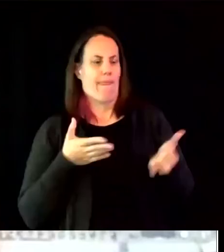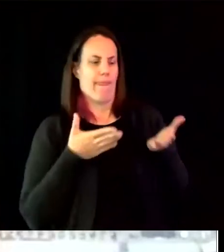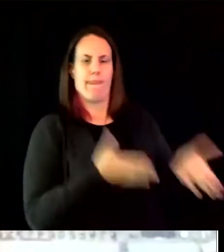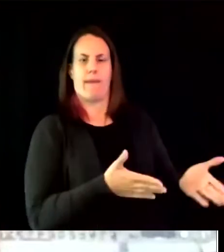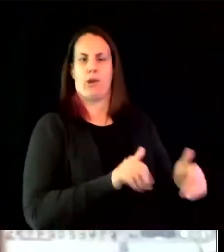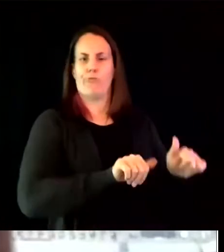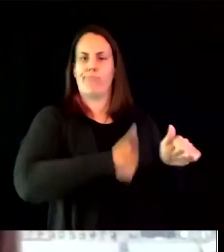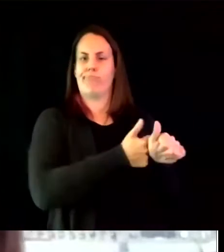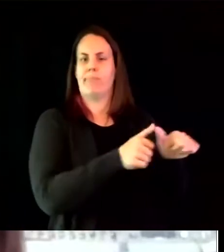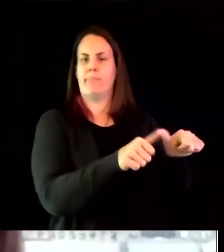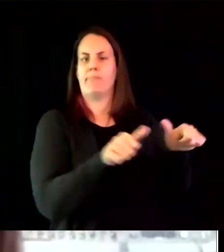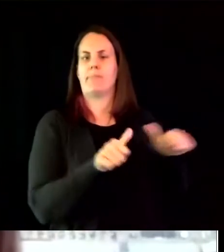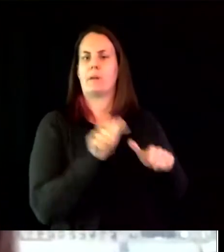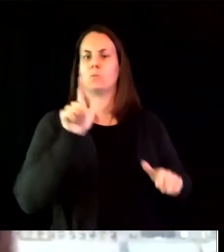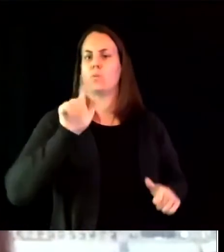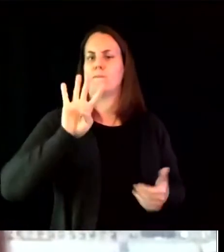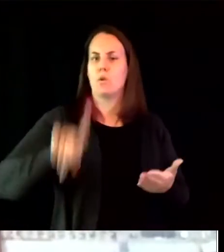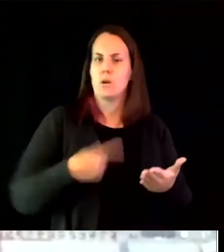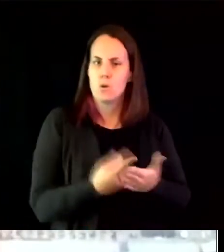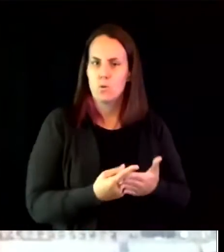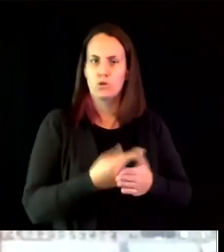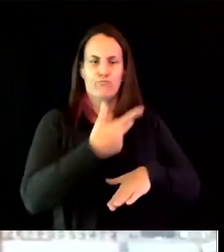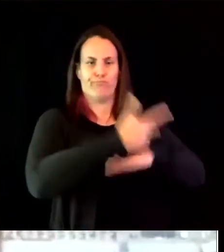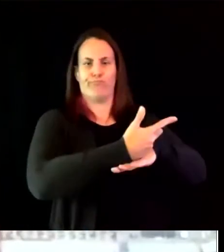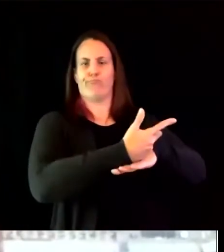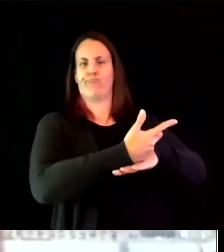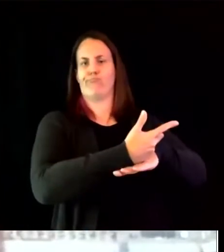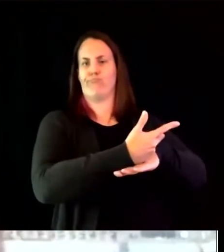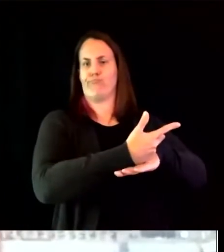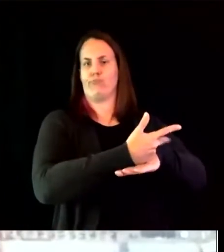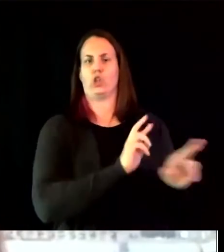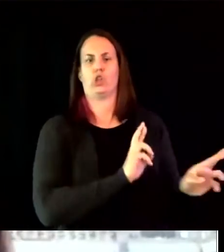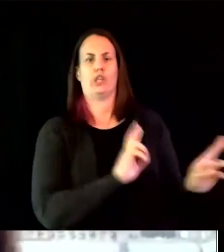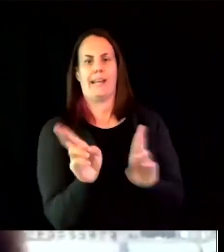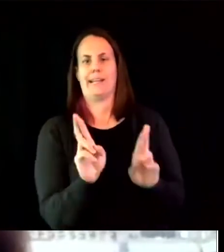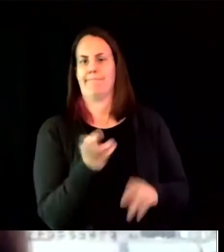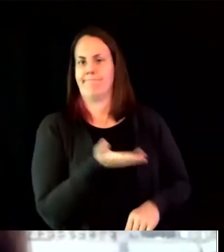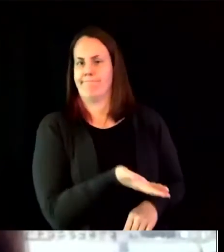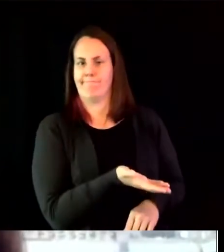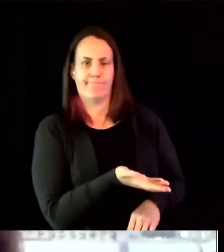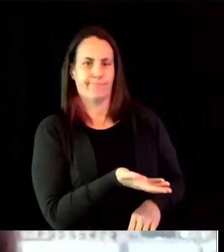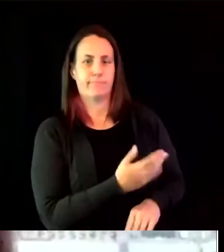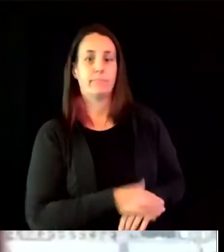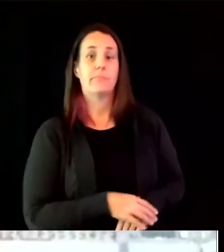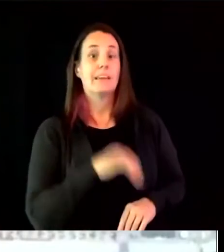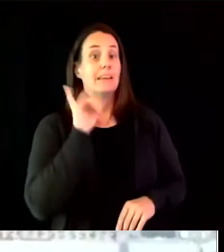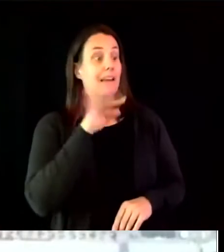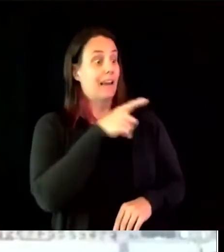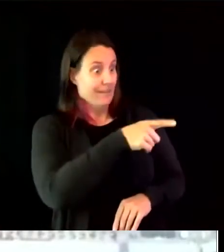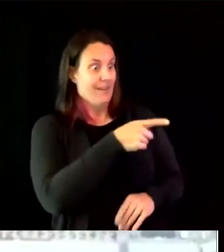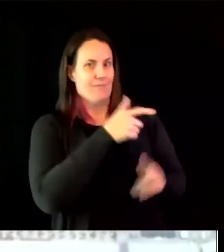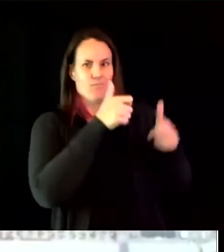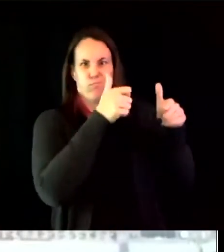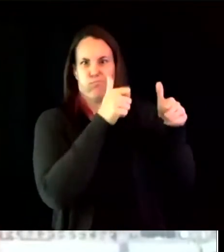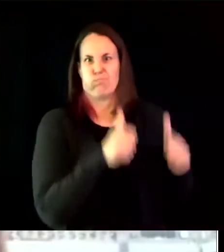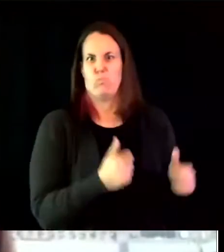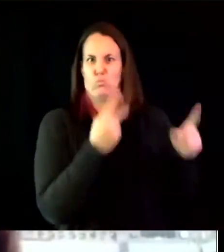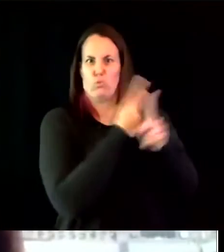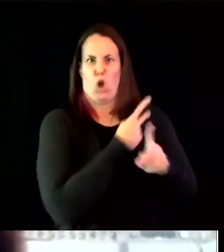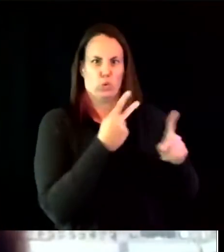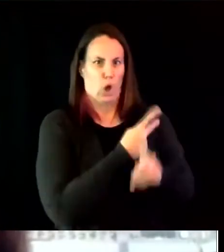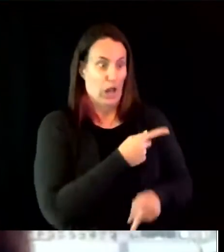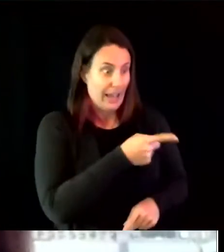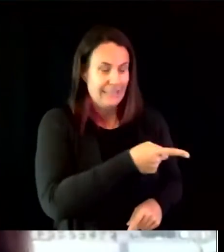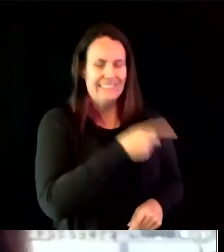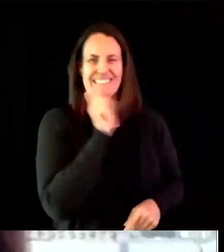parked here at the ACF as well. If a patient decompensates, requires hospitalization, they will go to the